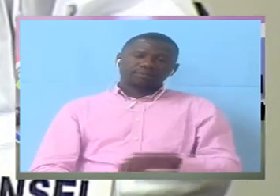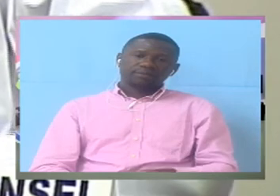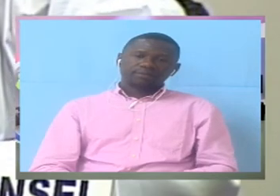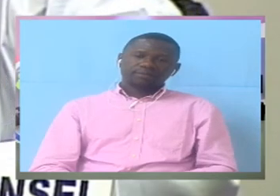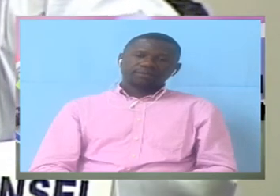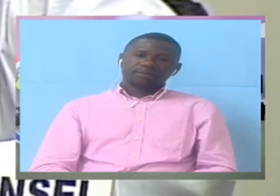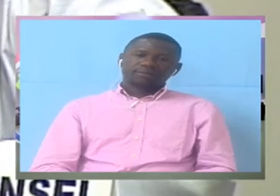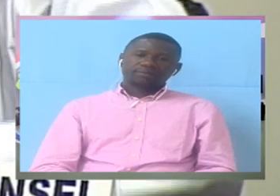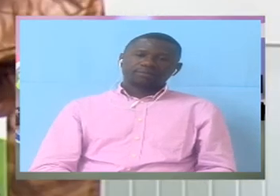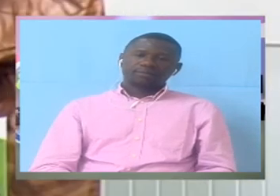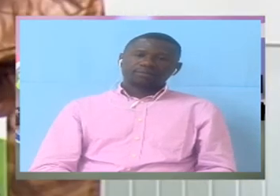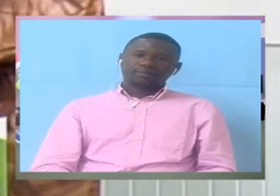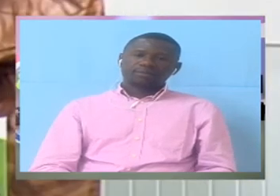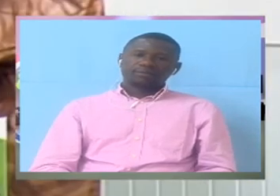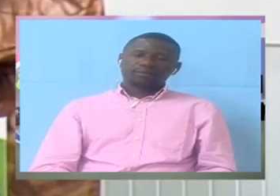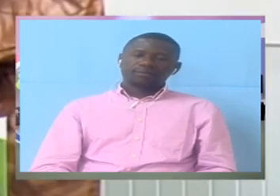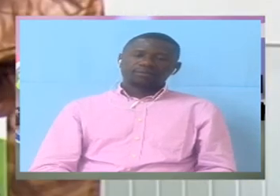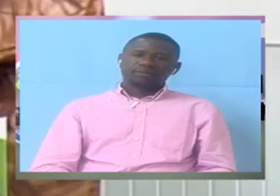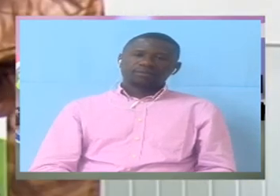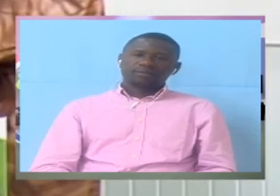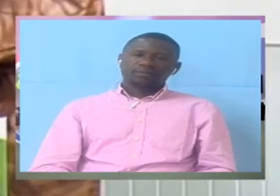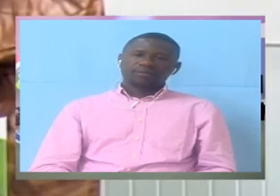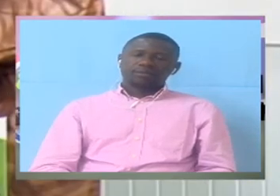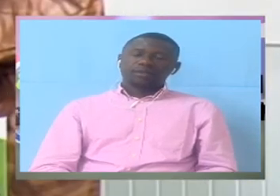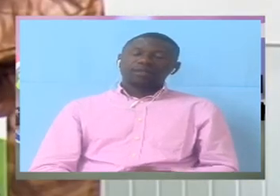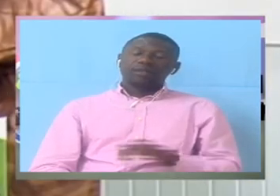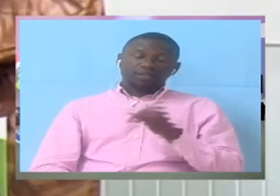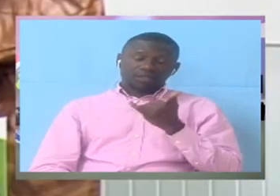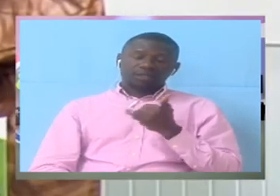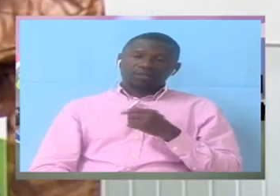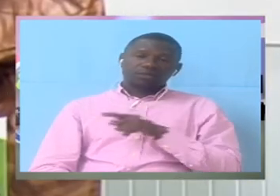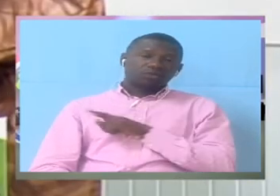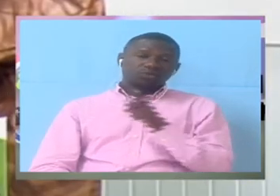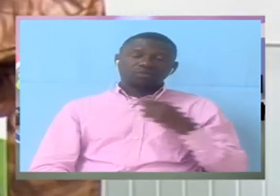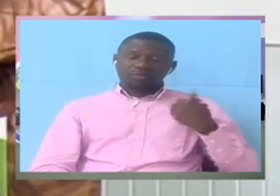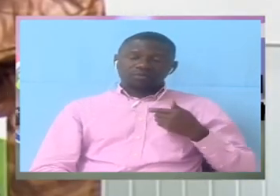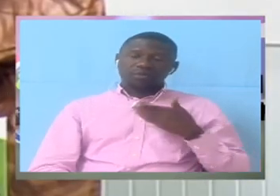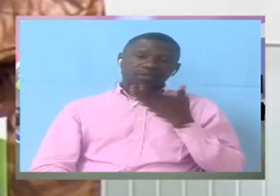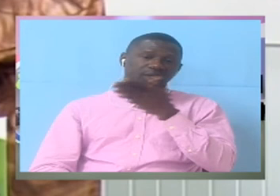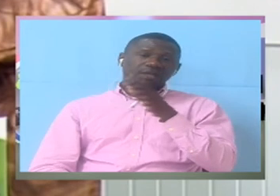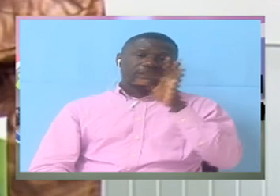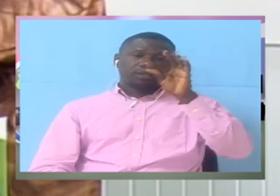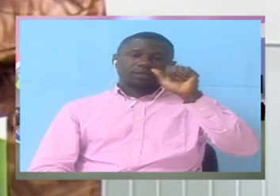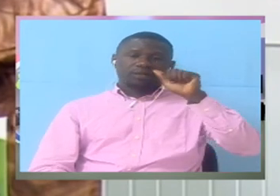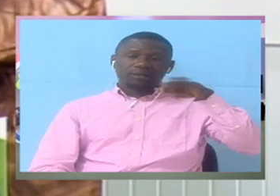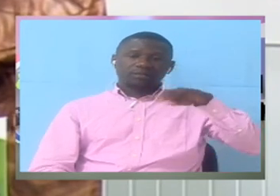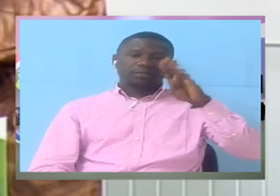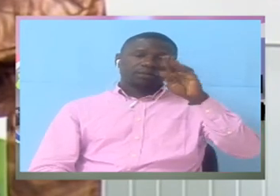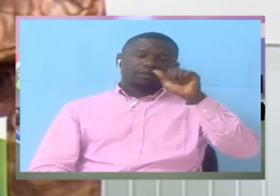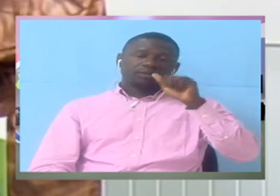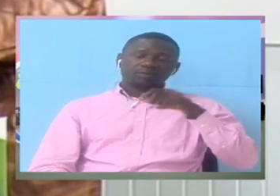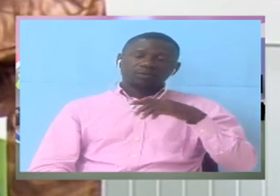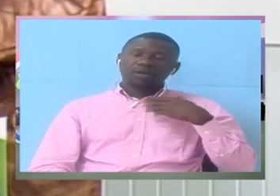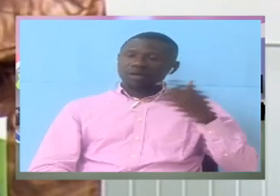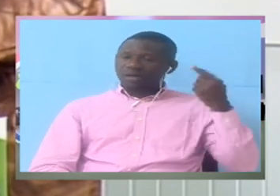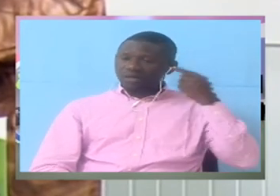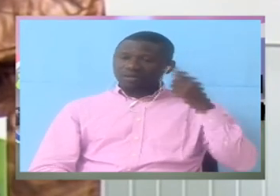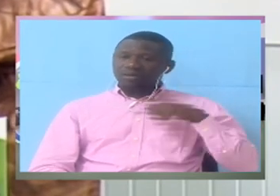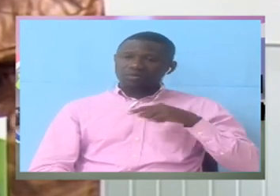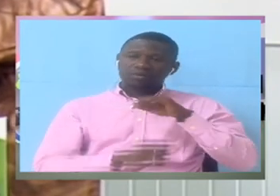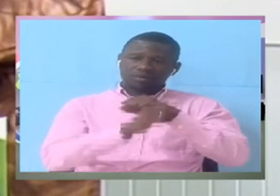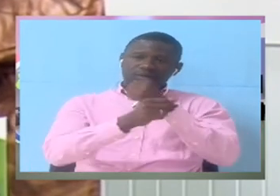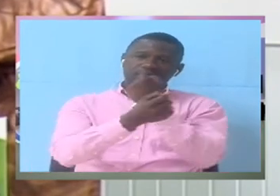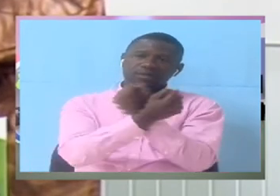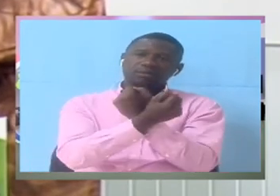Tambacounda ko ye muta ye holu mutal already ye muta Tambacounda. And yes, those people at Tambacounda, we had that they were already arrested. Tolme be Kaolack and